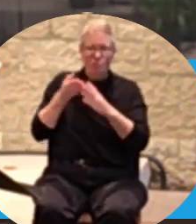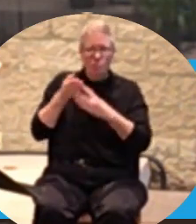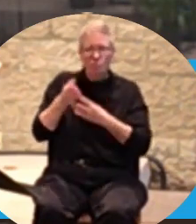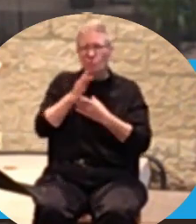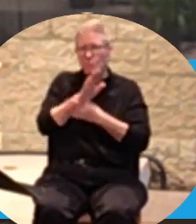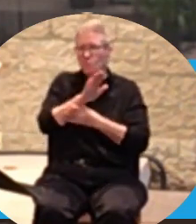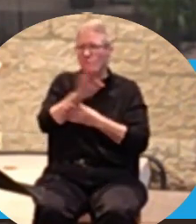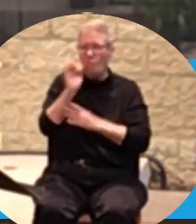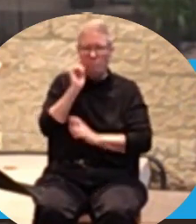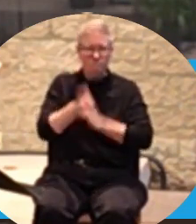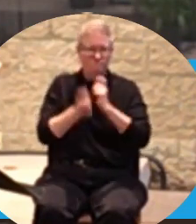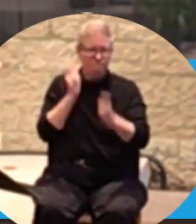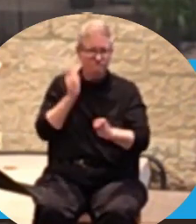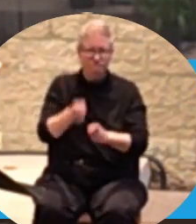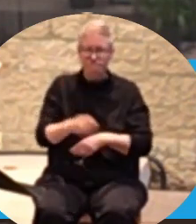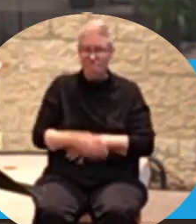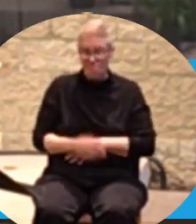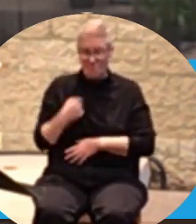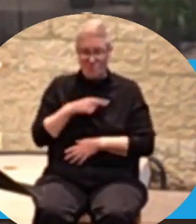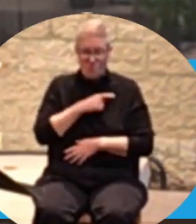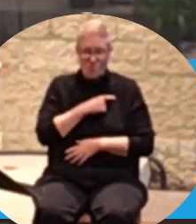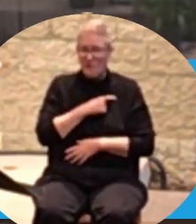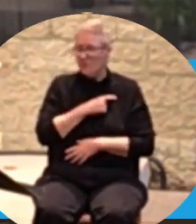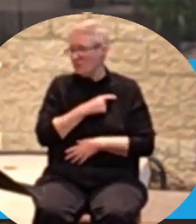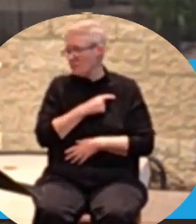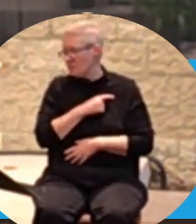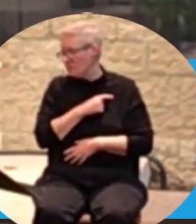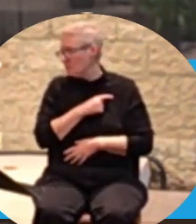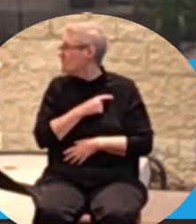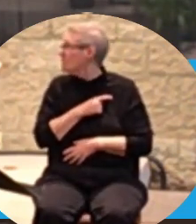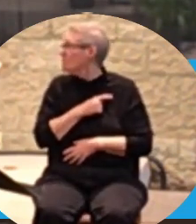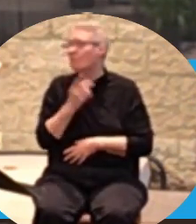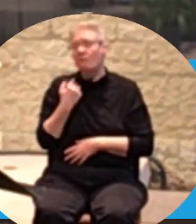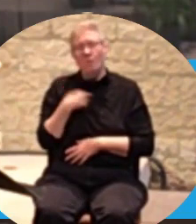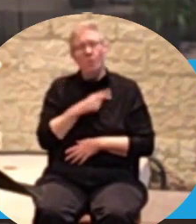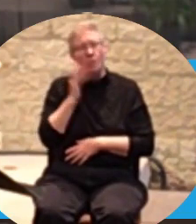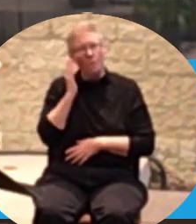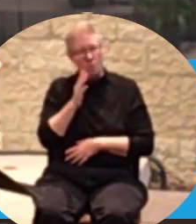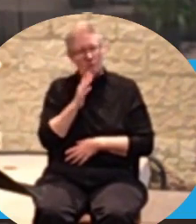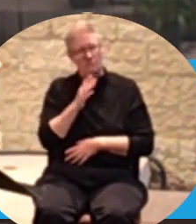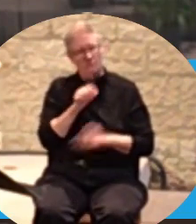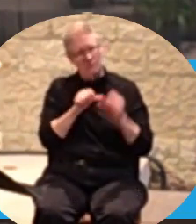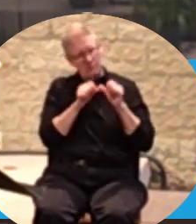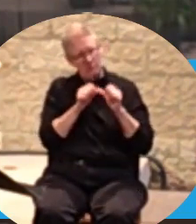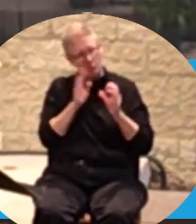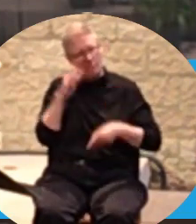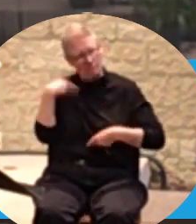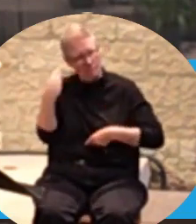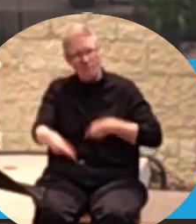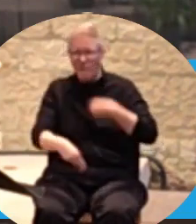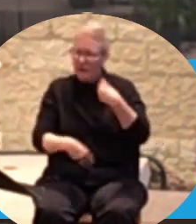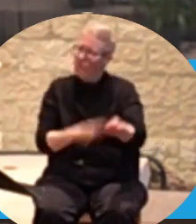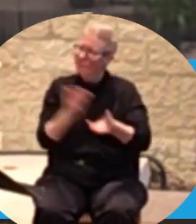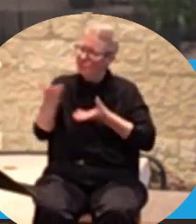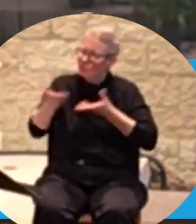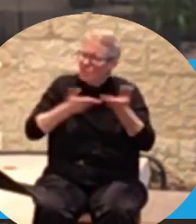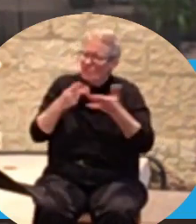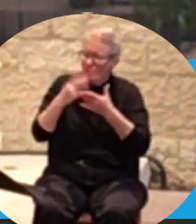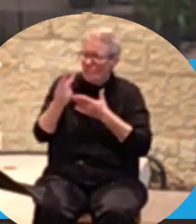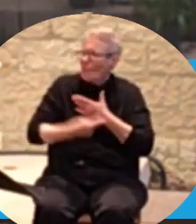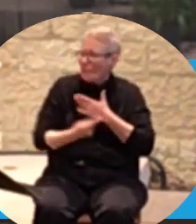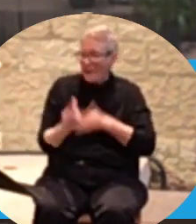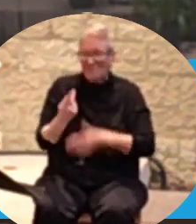contributions. And we, my dear friends, will continue to provide the services and programs